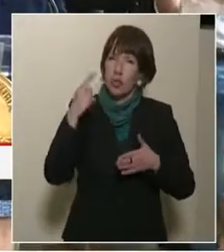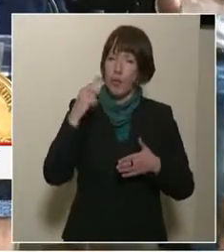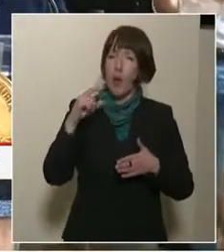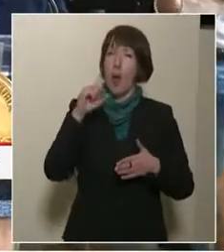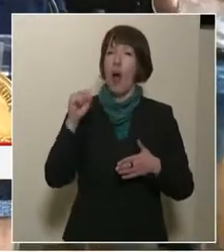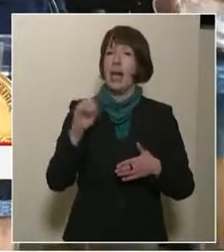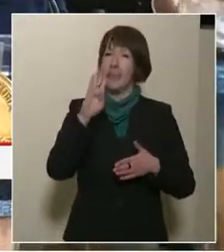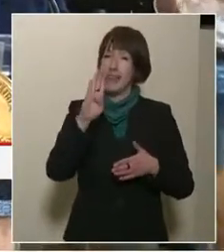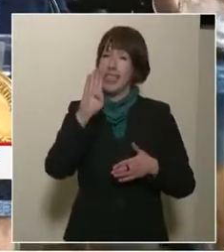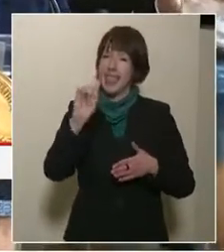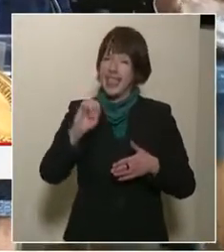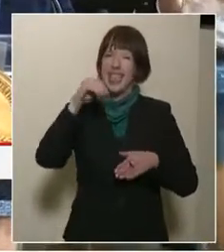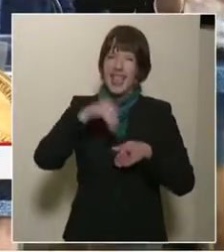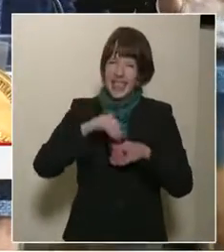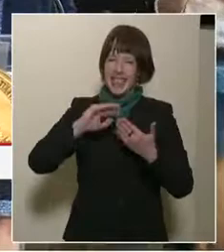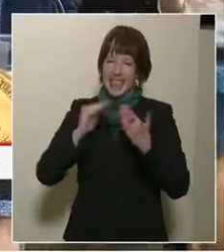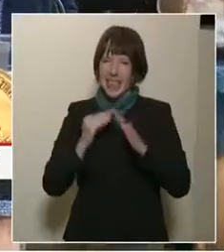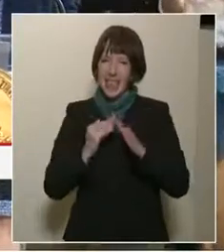up for